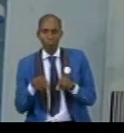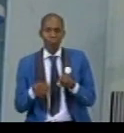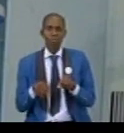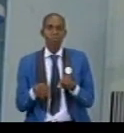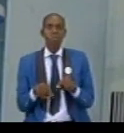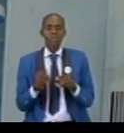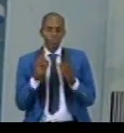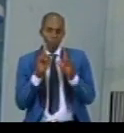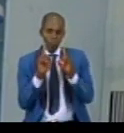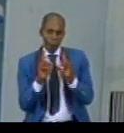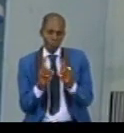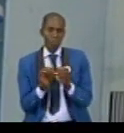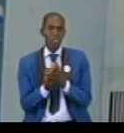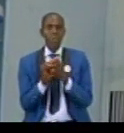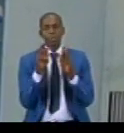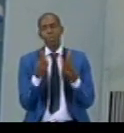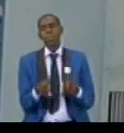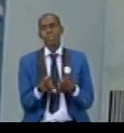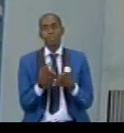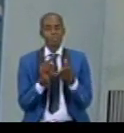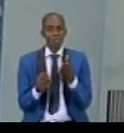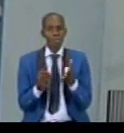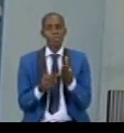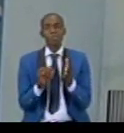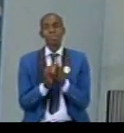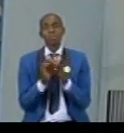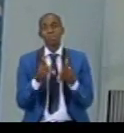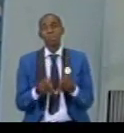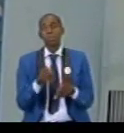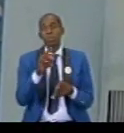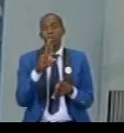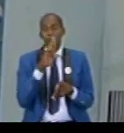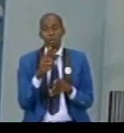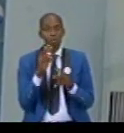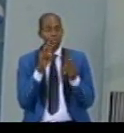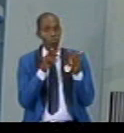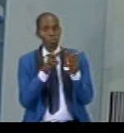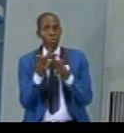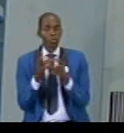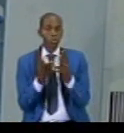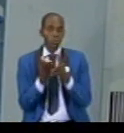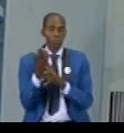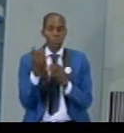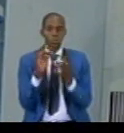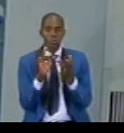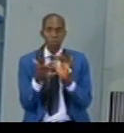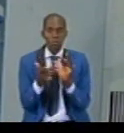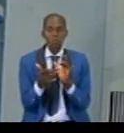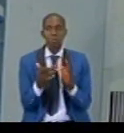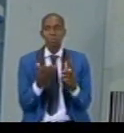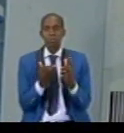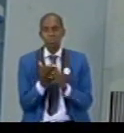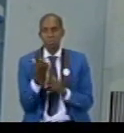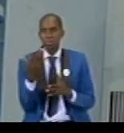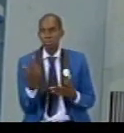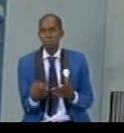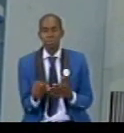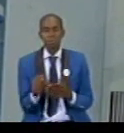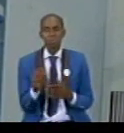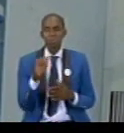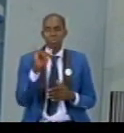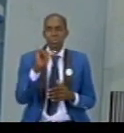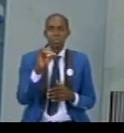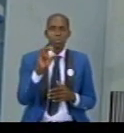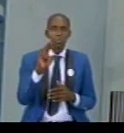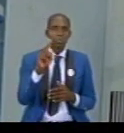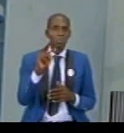over. On those who have listened online, on the radio, on television, on YouTube, on the social media, check your